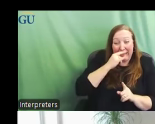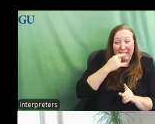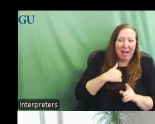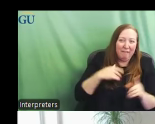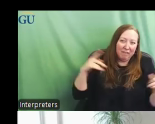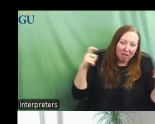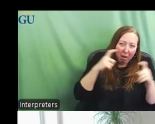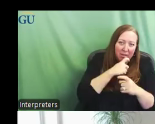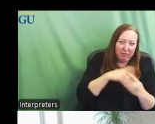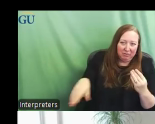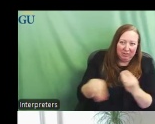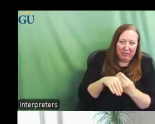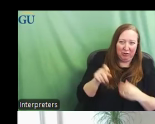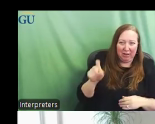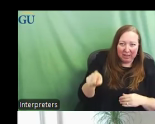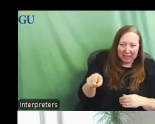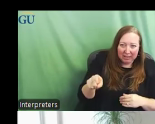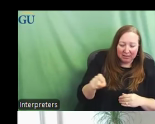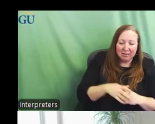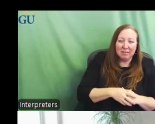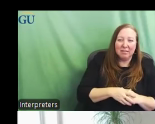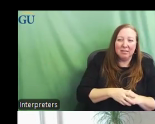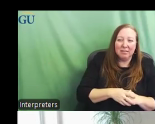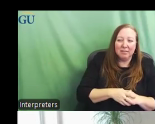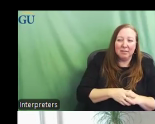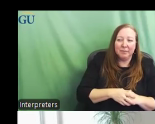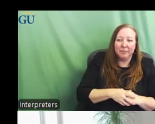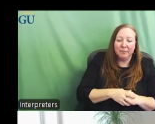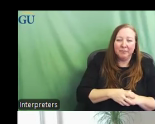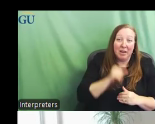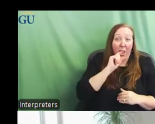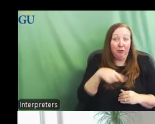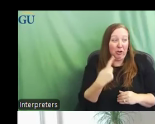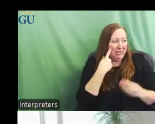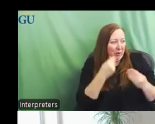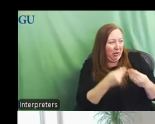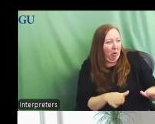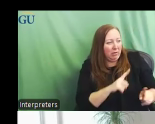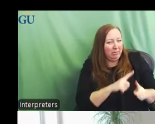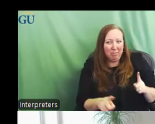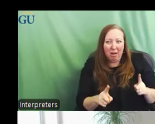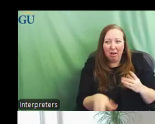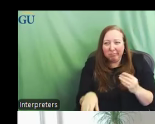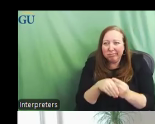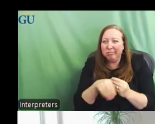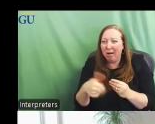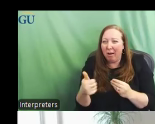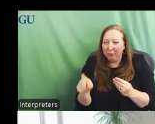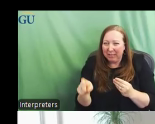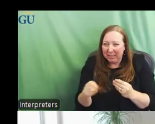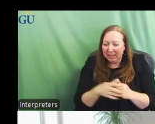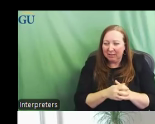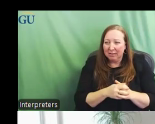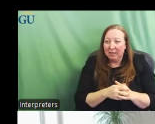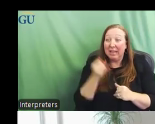are also impacting them beyond the hearing loss. But by working and identifying the hearing loss or the dual sensory